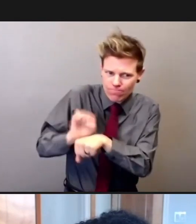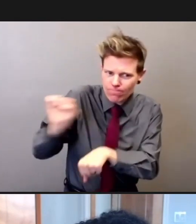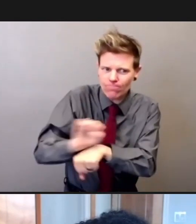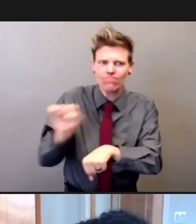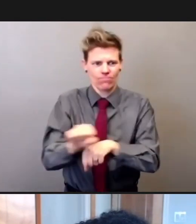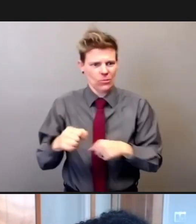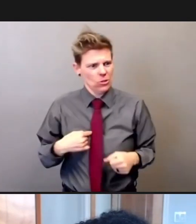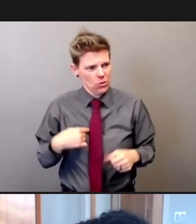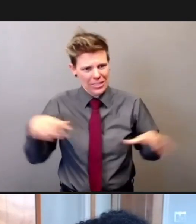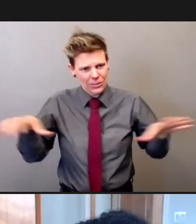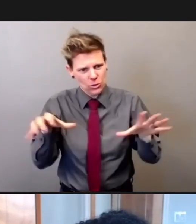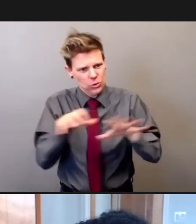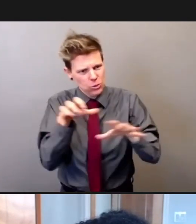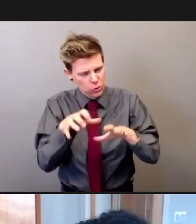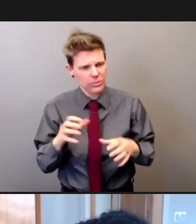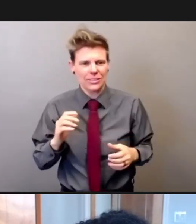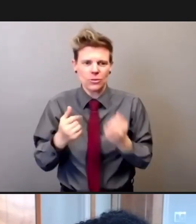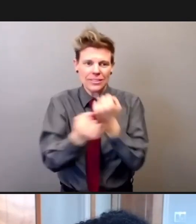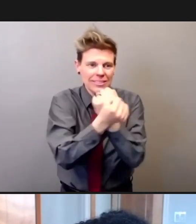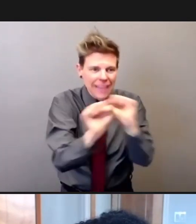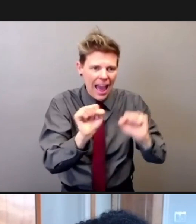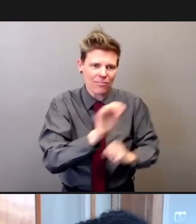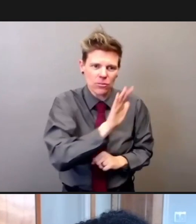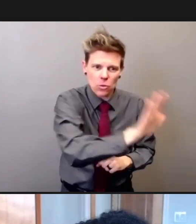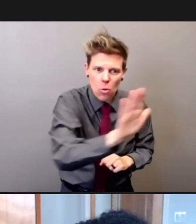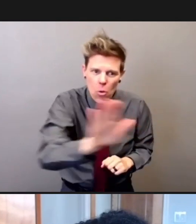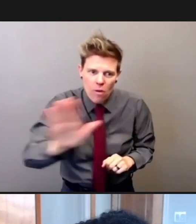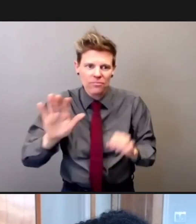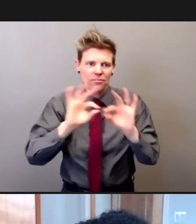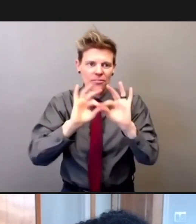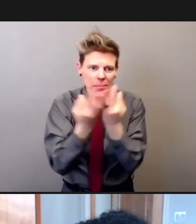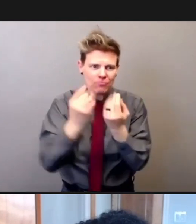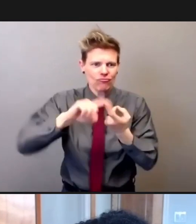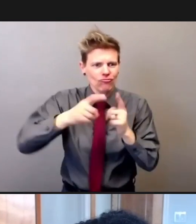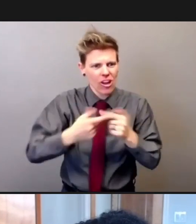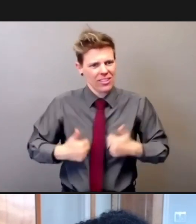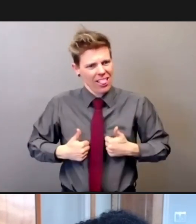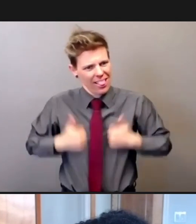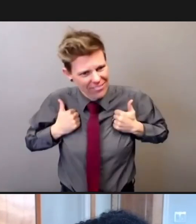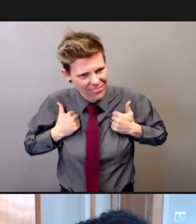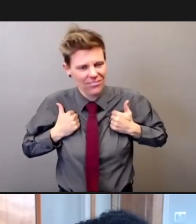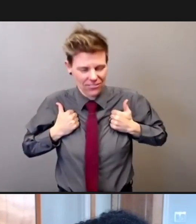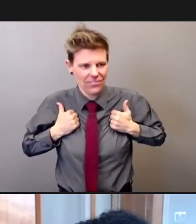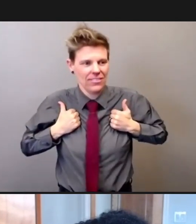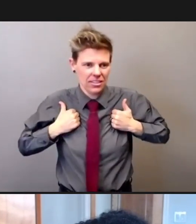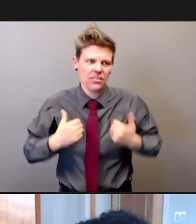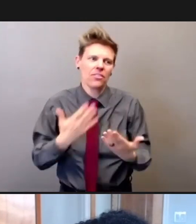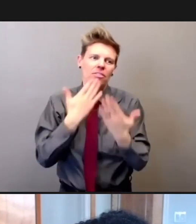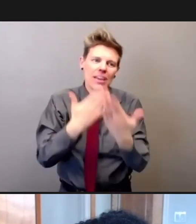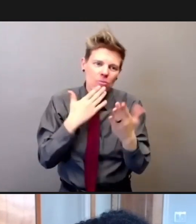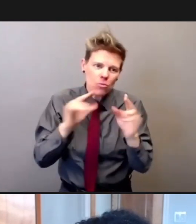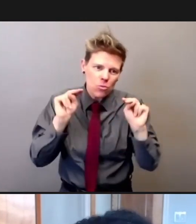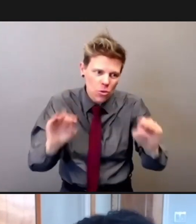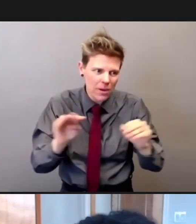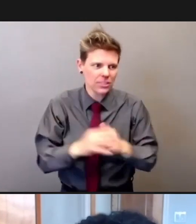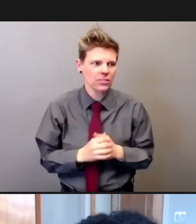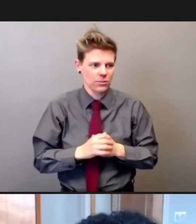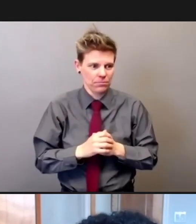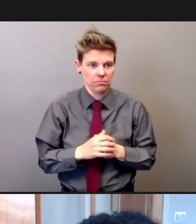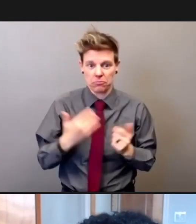lives when we do that. So without any further ado, thank you everyone. All together, New Mexico. Nora, we are ready for